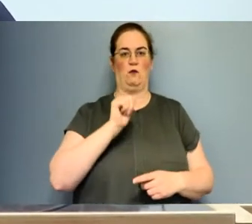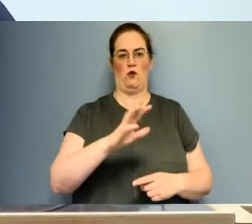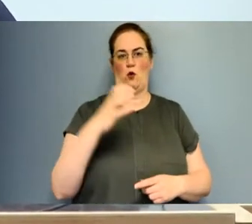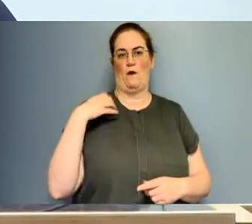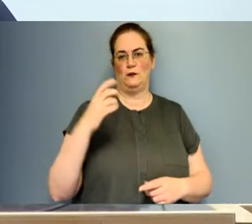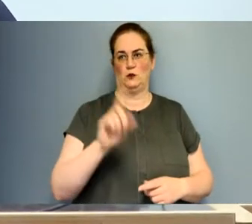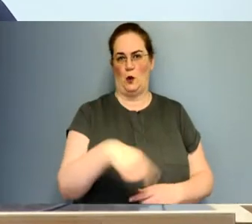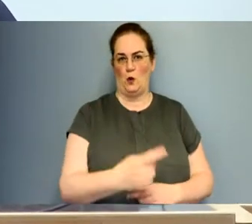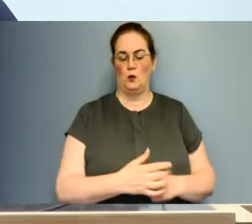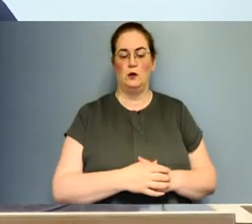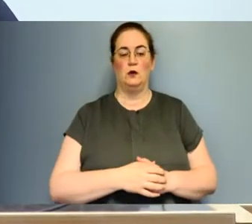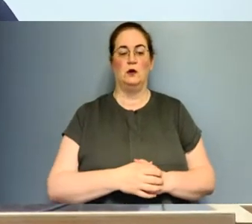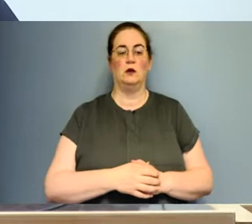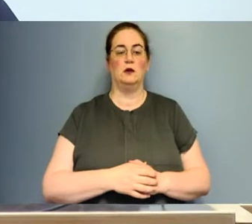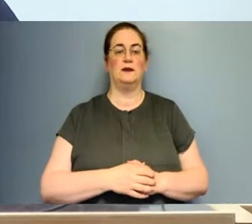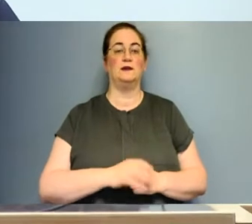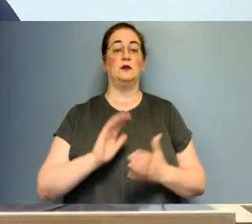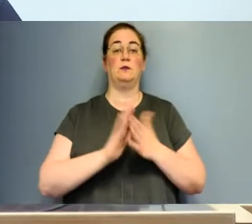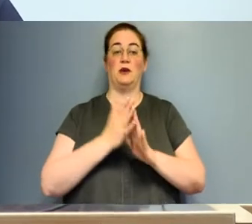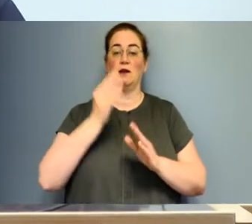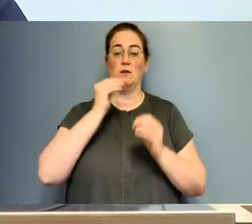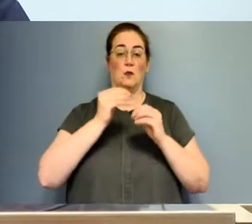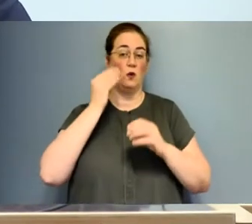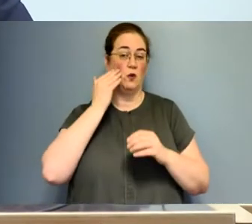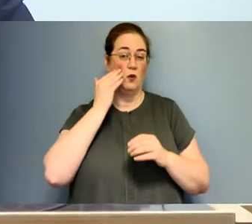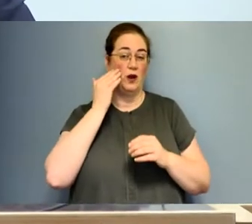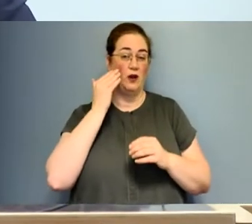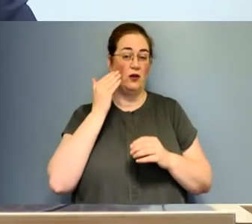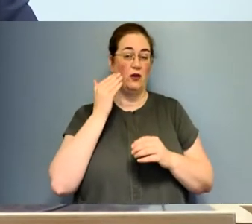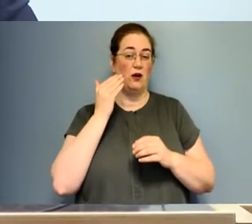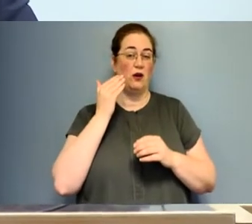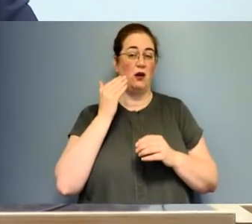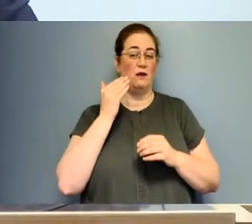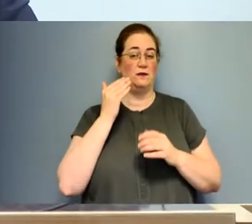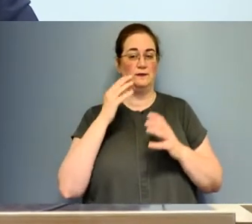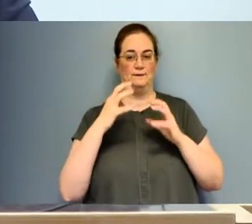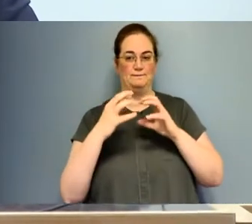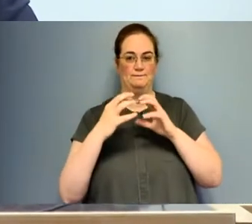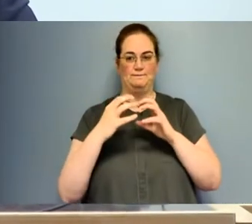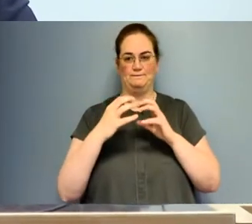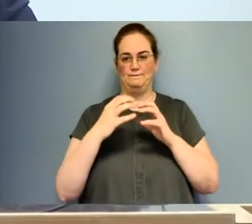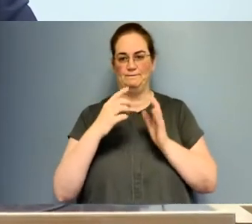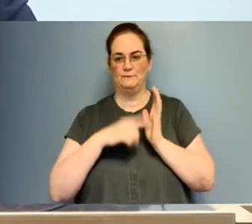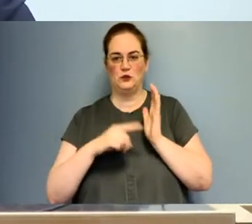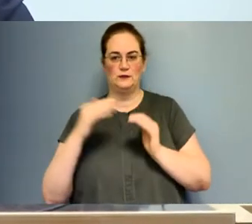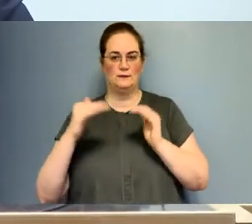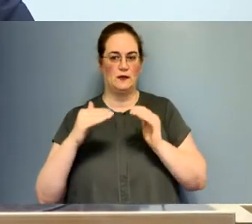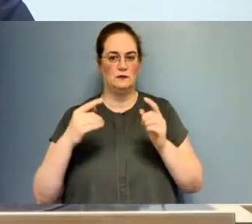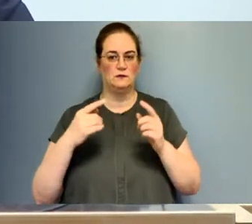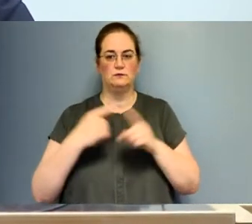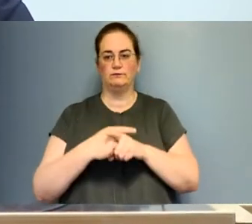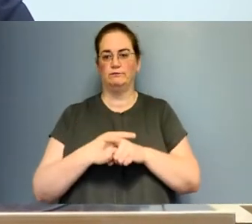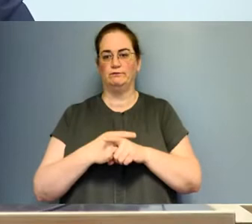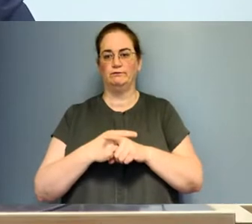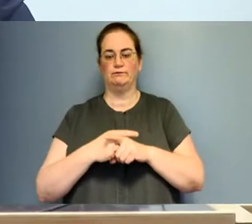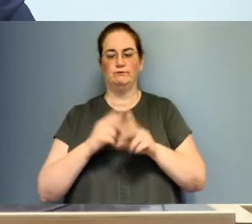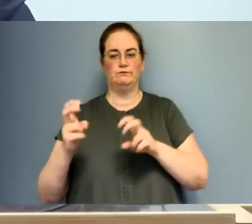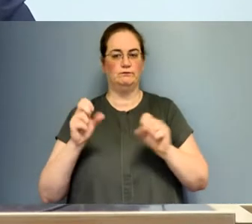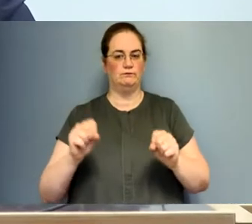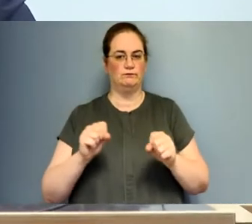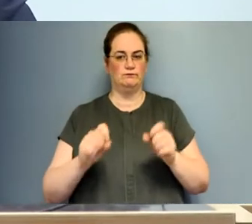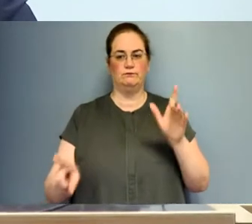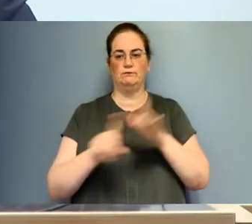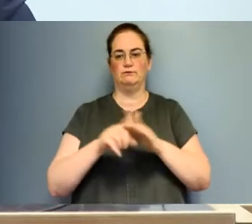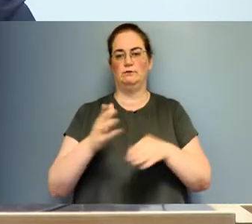also began to become aware of some of the tensions, checks and balances issues, conflicts issues that could arise between